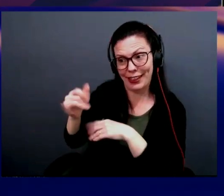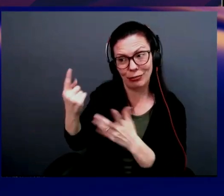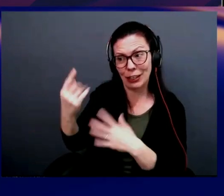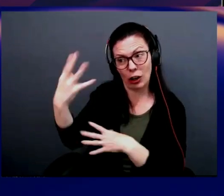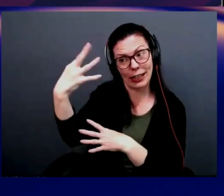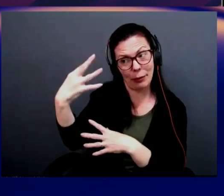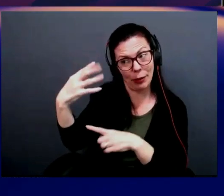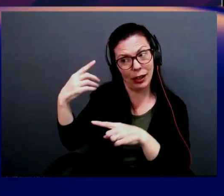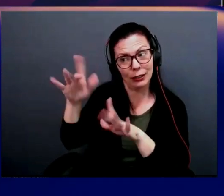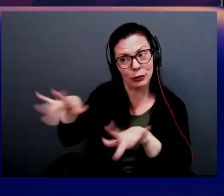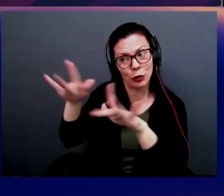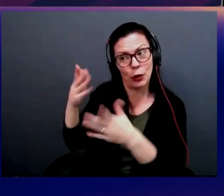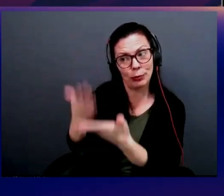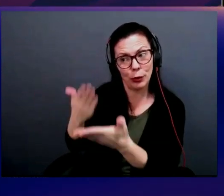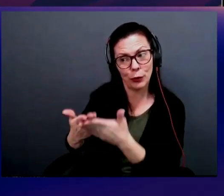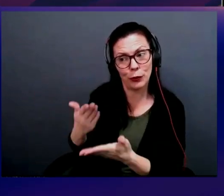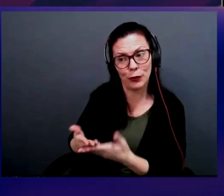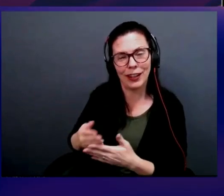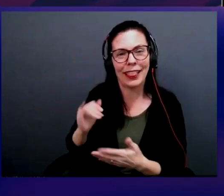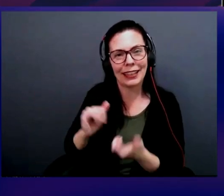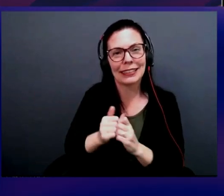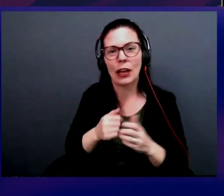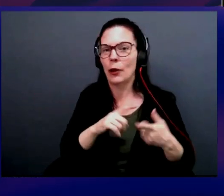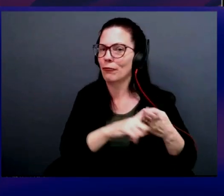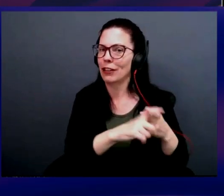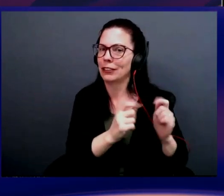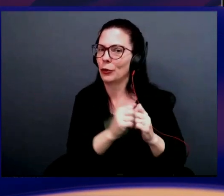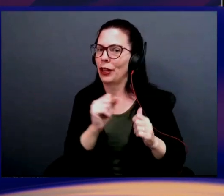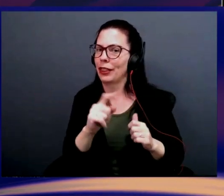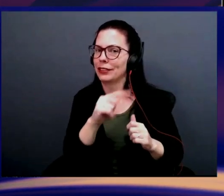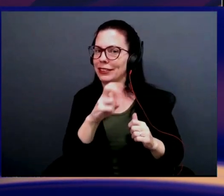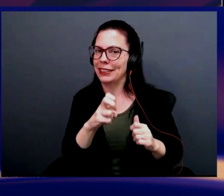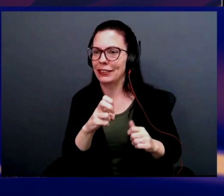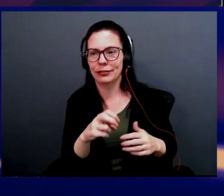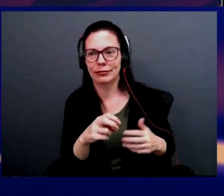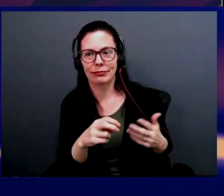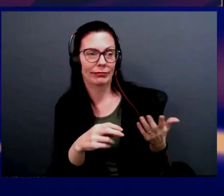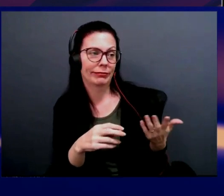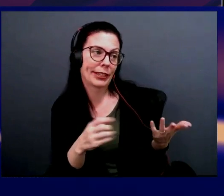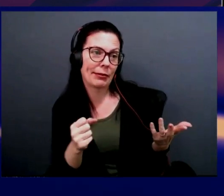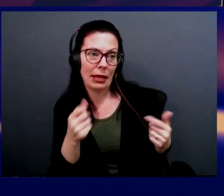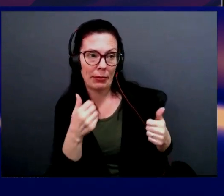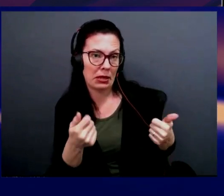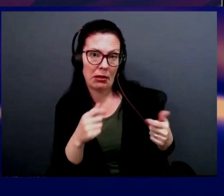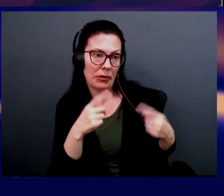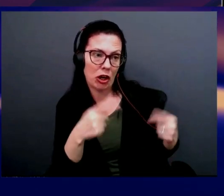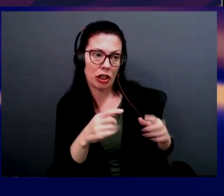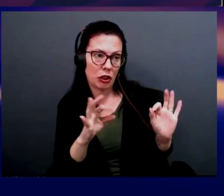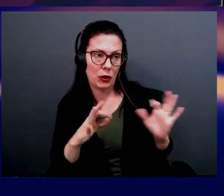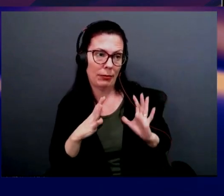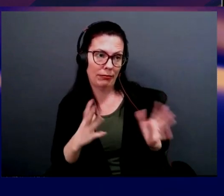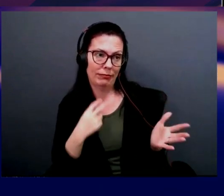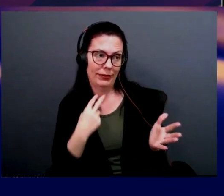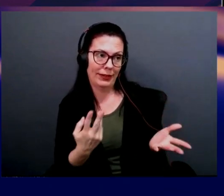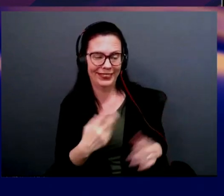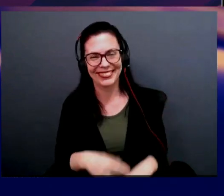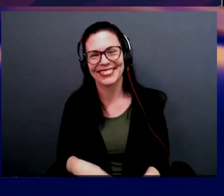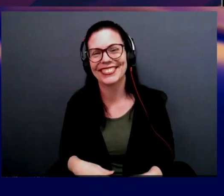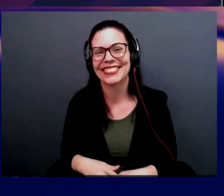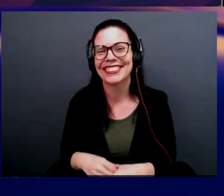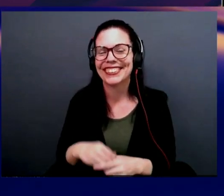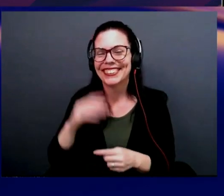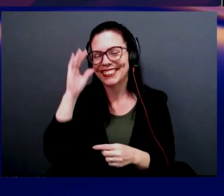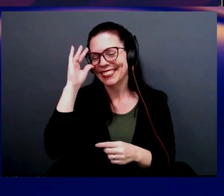back. Yep. That's how Okay. I became friends with Steve. I can't get rid of him now, so bad luck. Yeah, you can't go anywhere. So I have